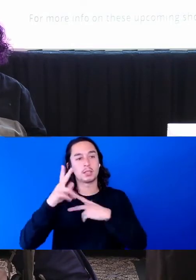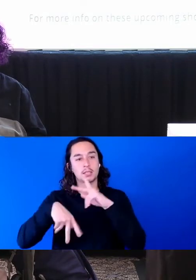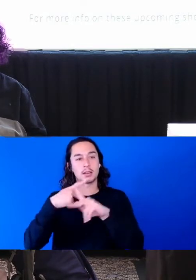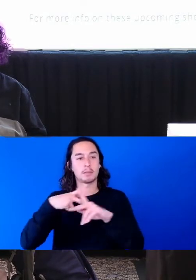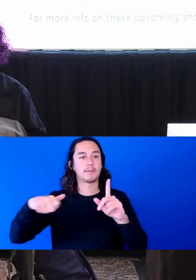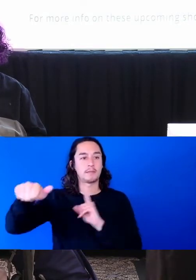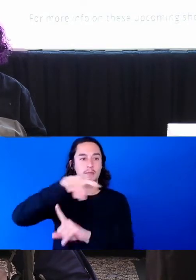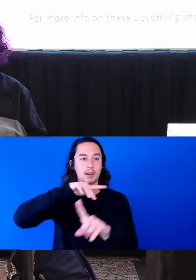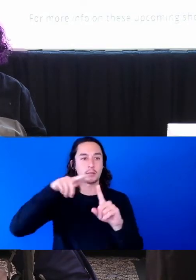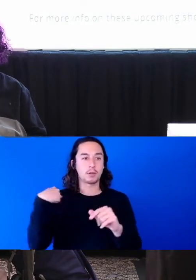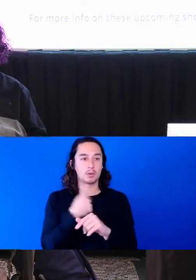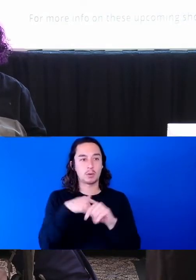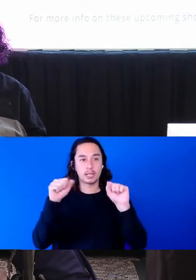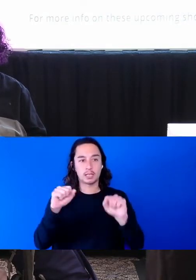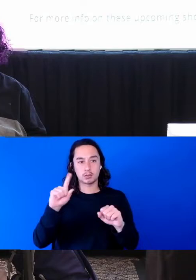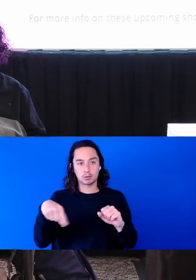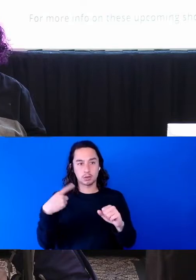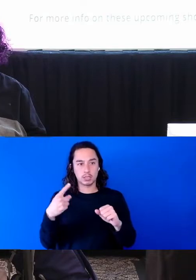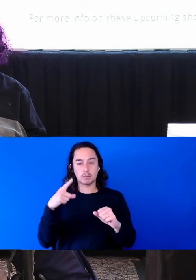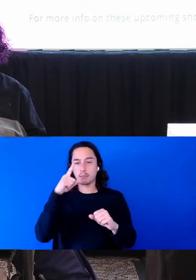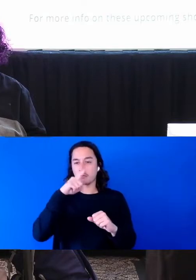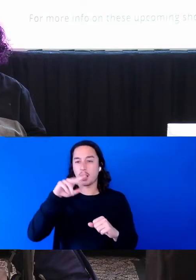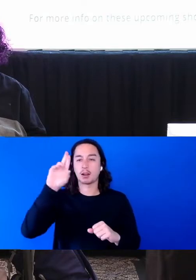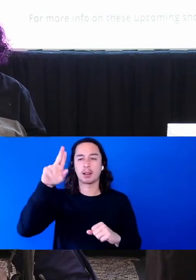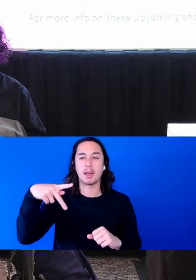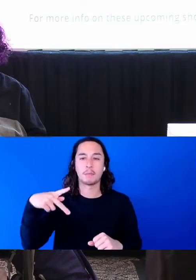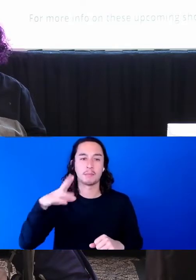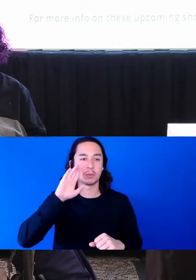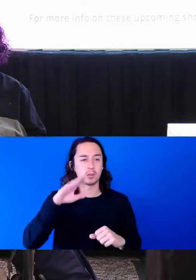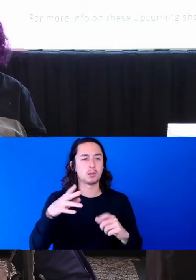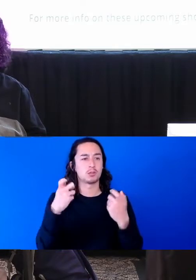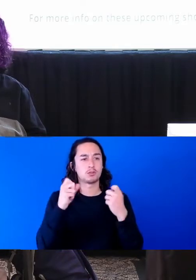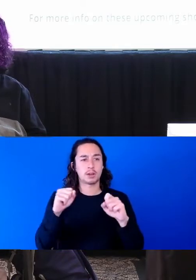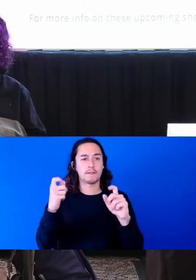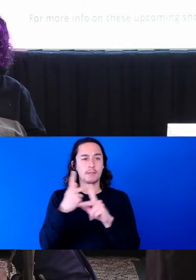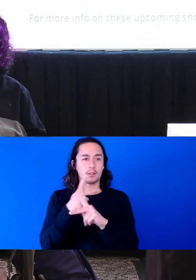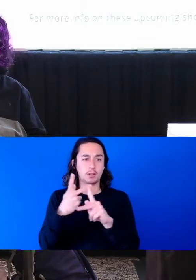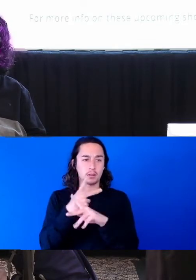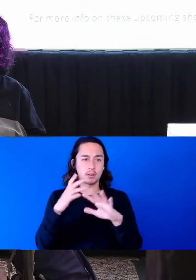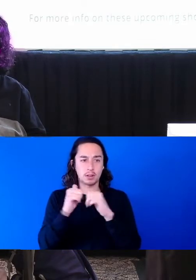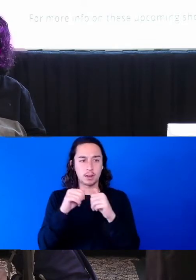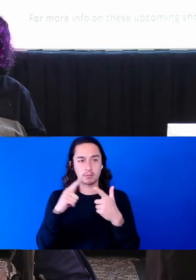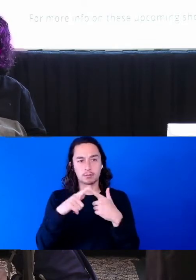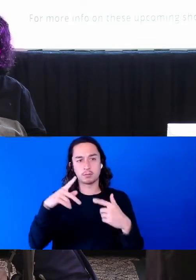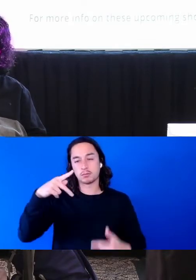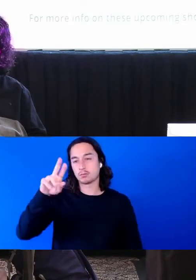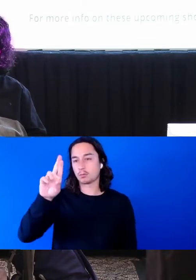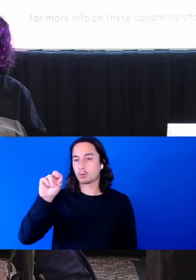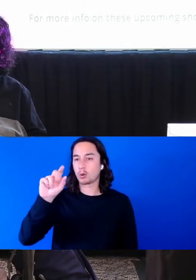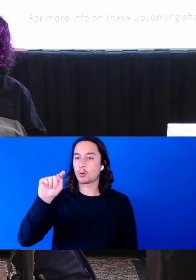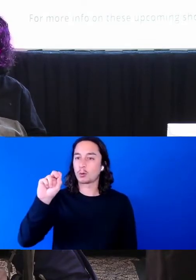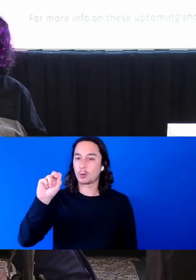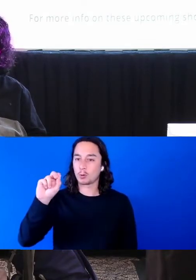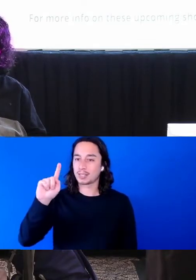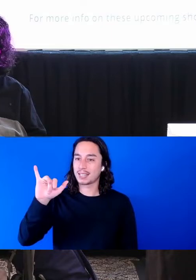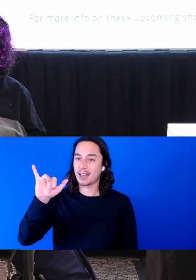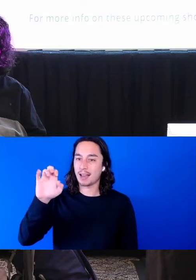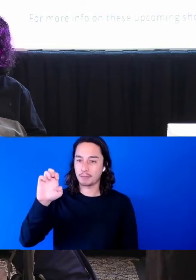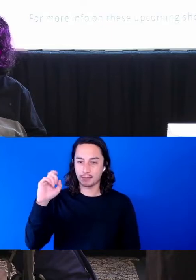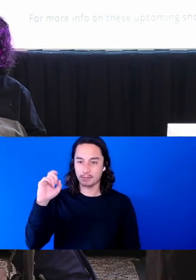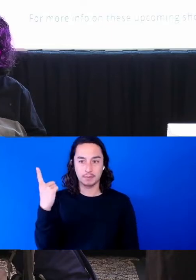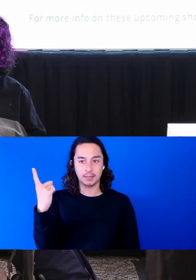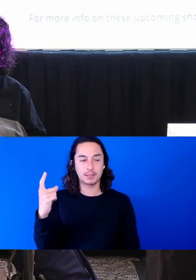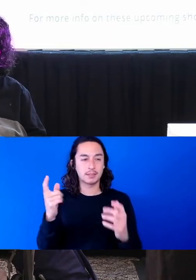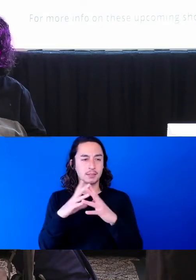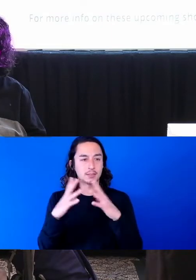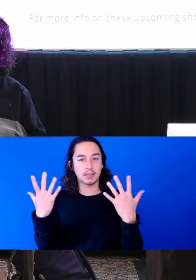can just like mock it up, you know, like trying to figure out ways to like prototype something. Like there are lots of cameras in dance floor,